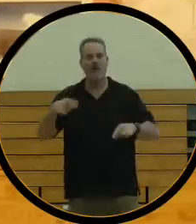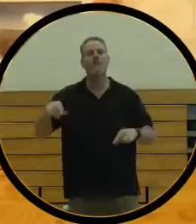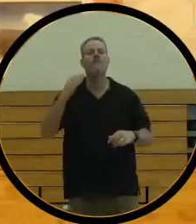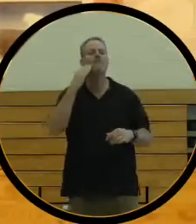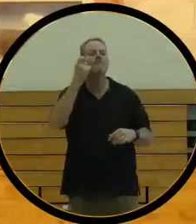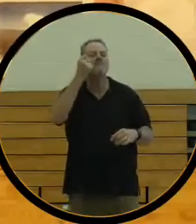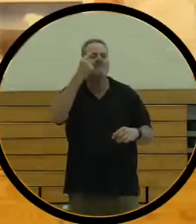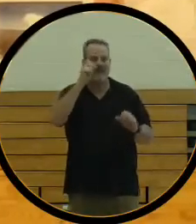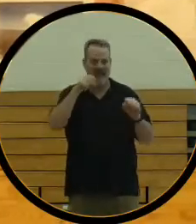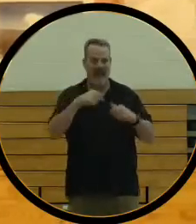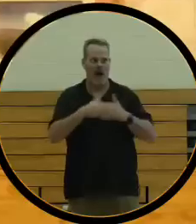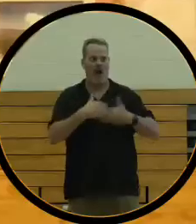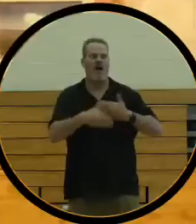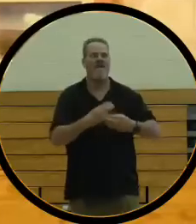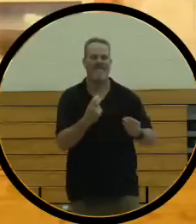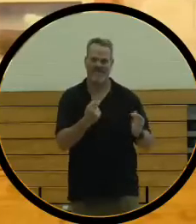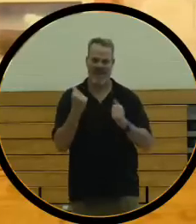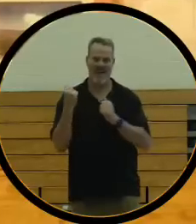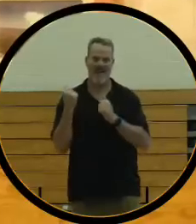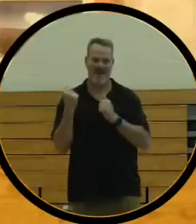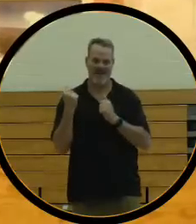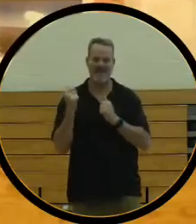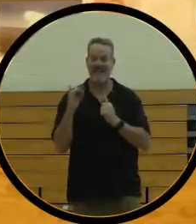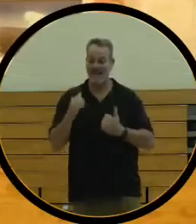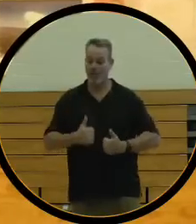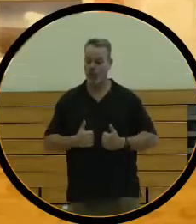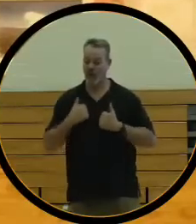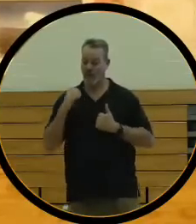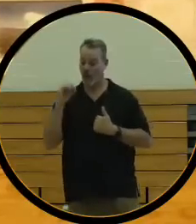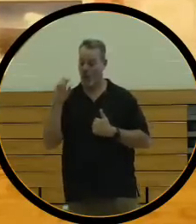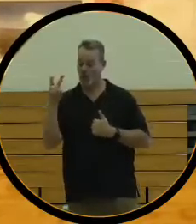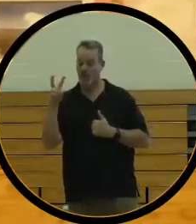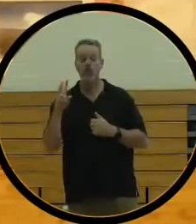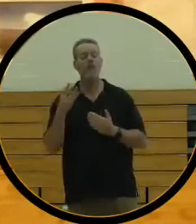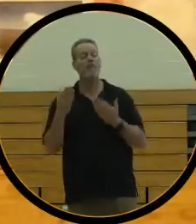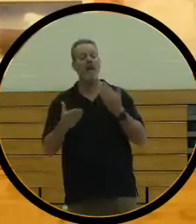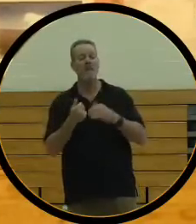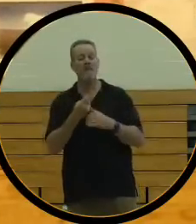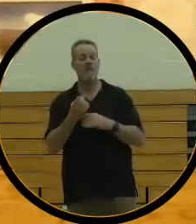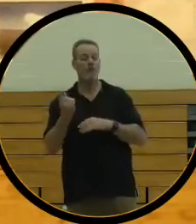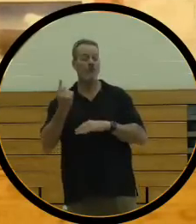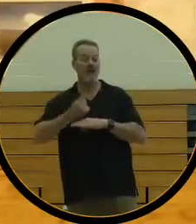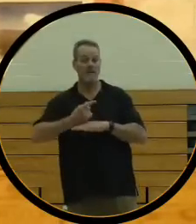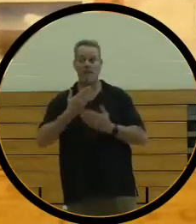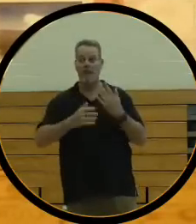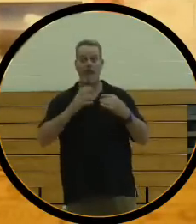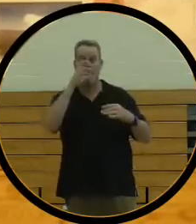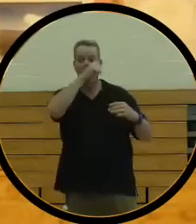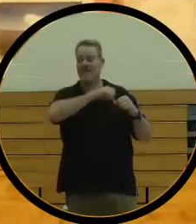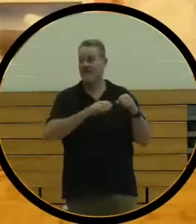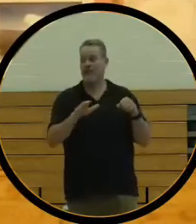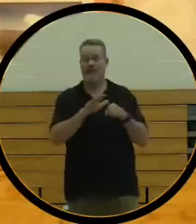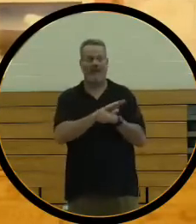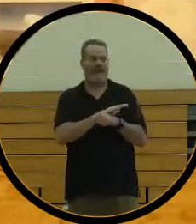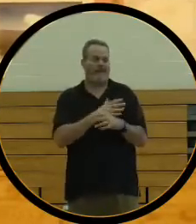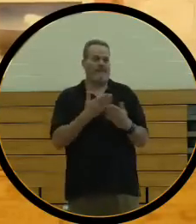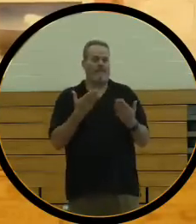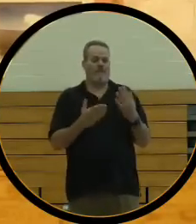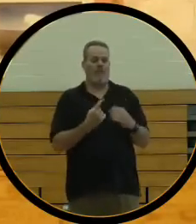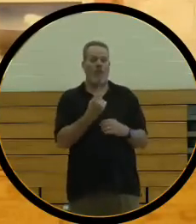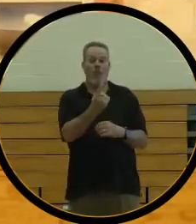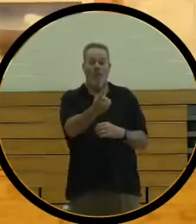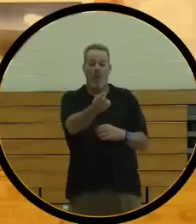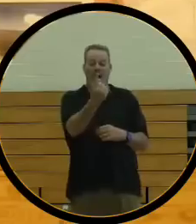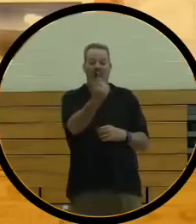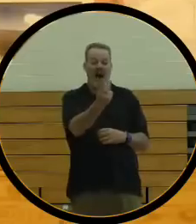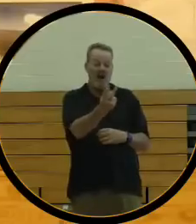it's going to unfold pretty quickly. If you live in Ocean View, it could unfold quickly. You may miss it completely, though. There's only been one lava flow